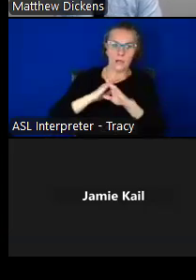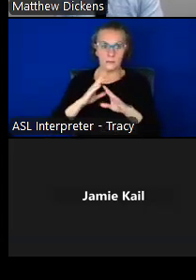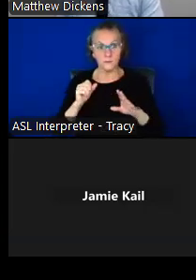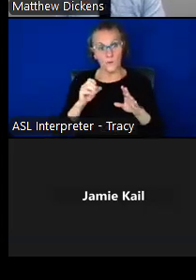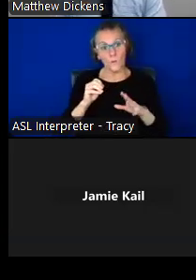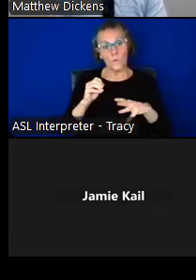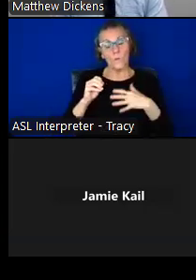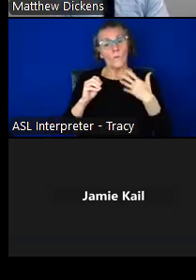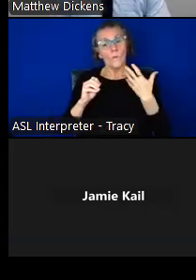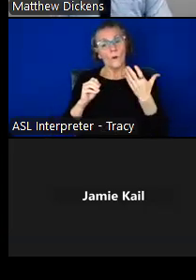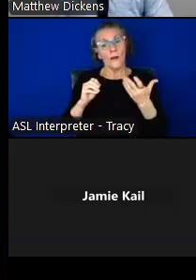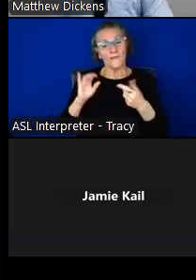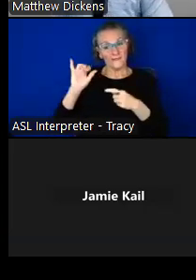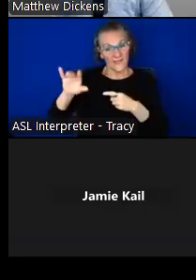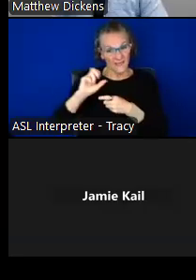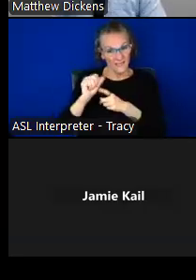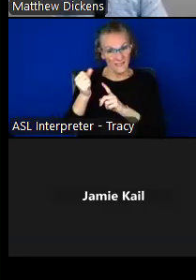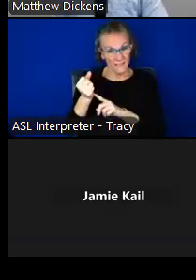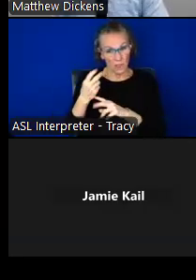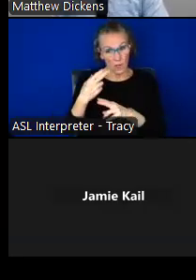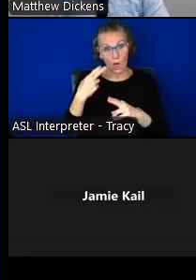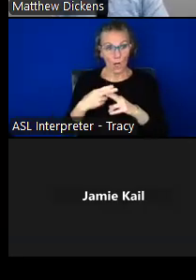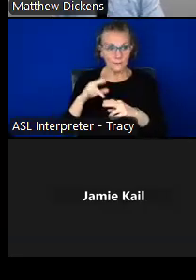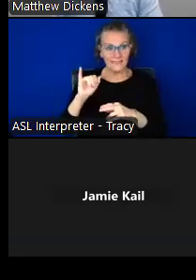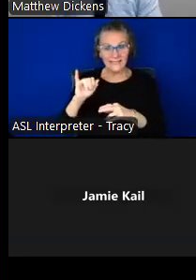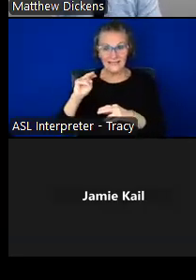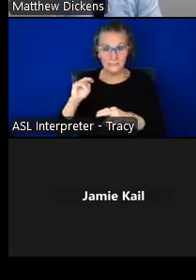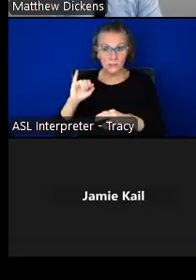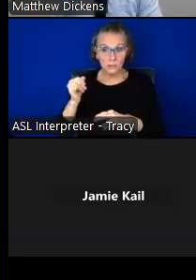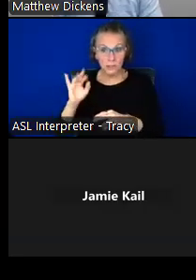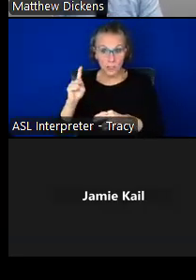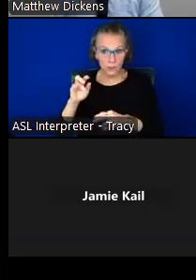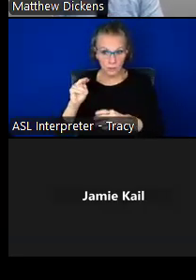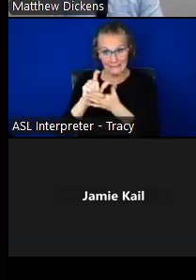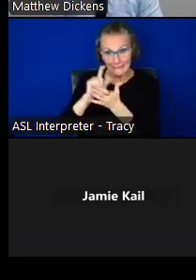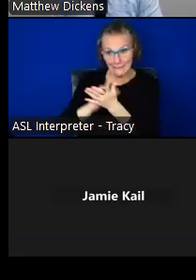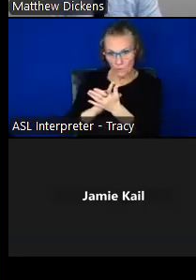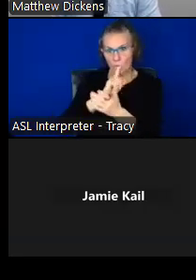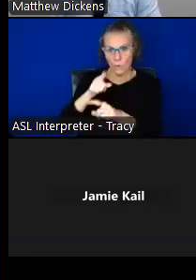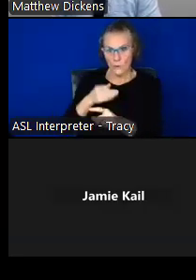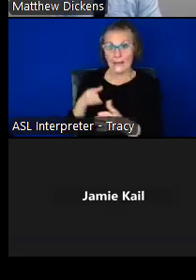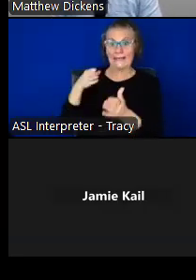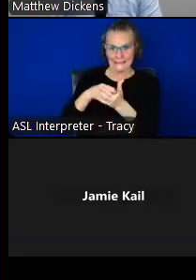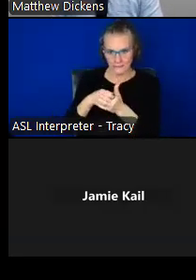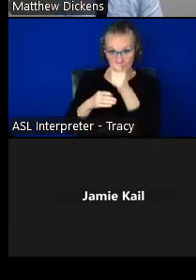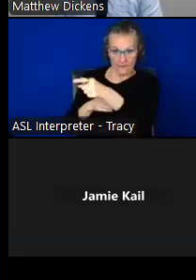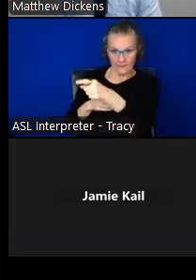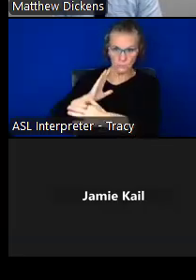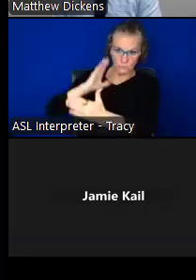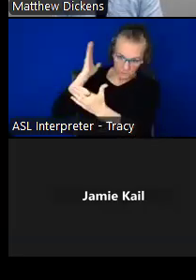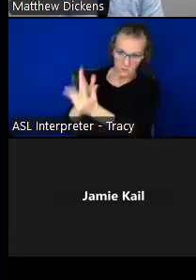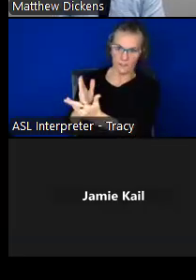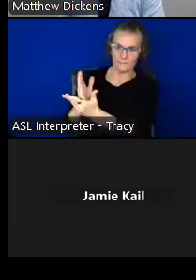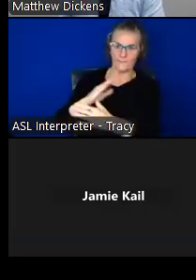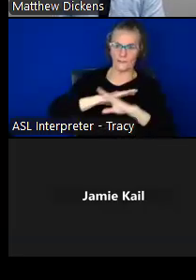these are called an injunction against interference. And so what that does